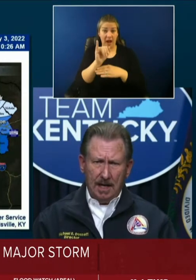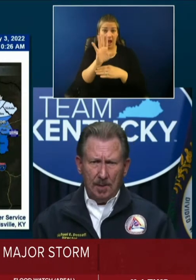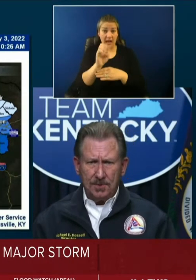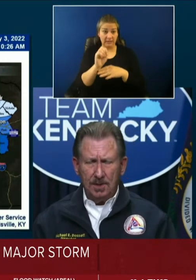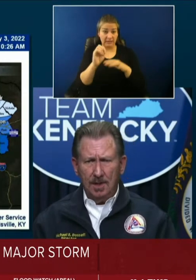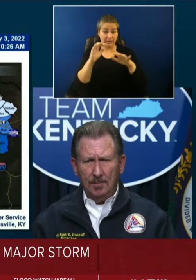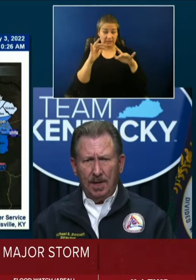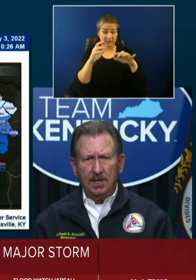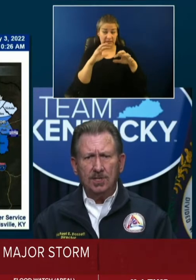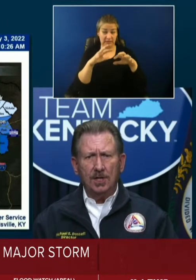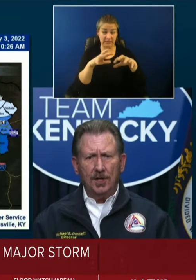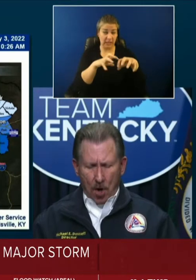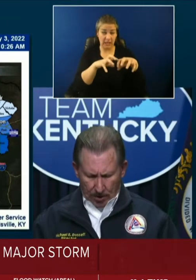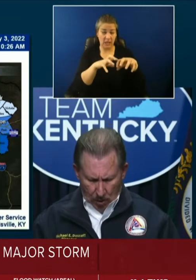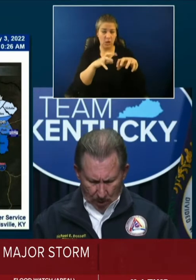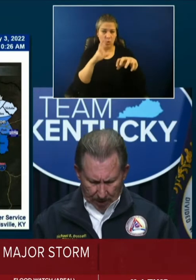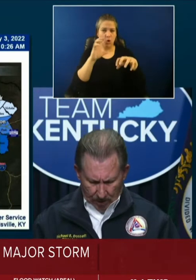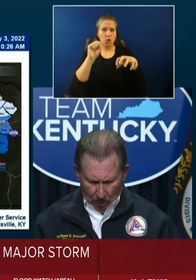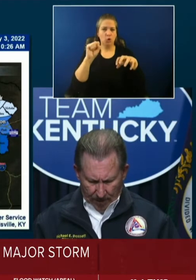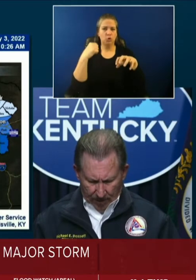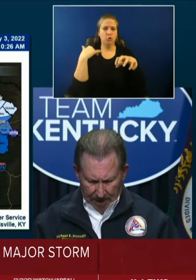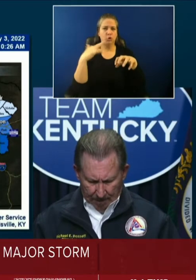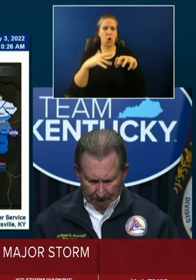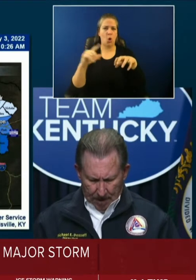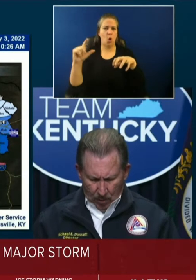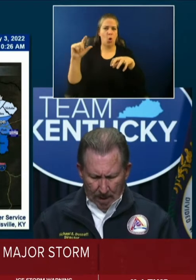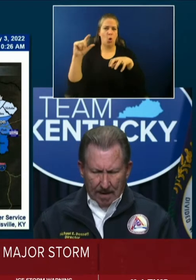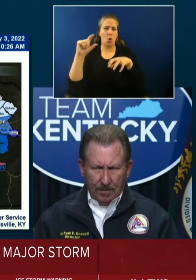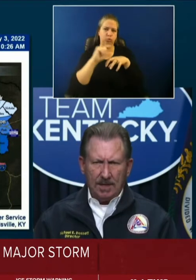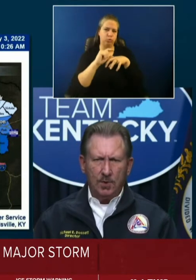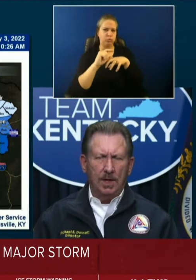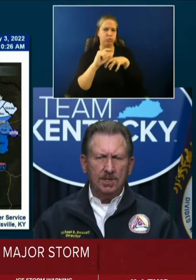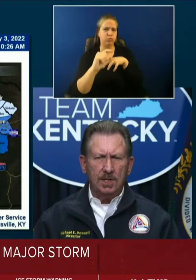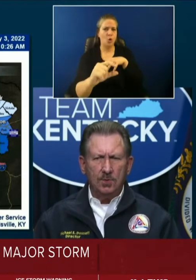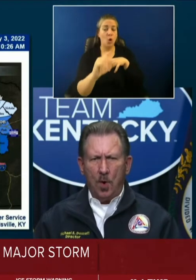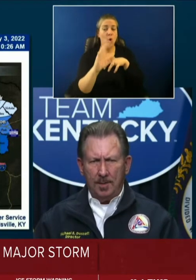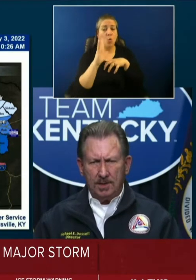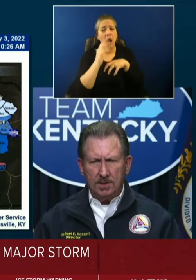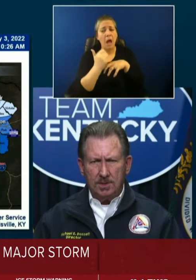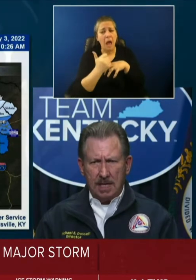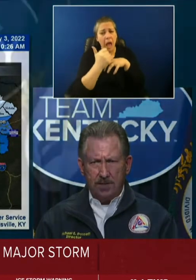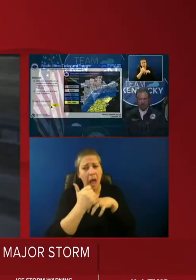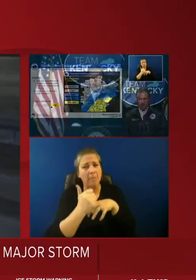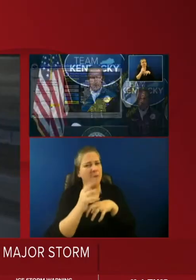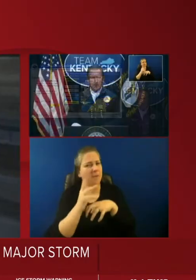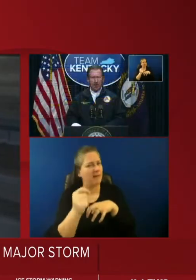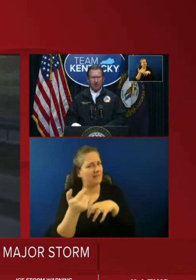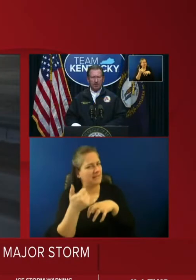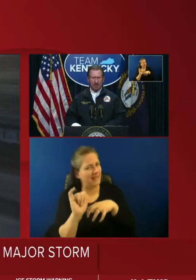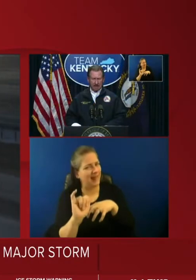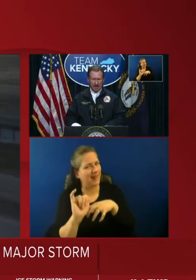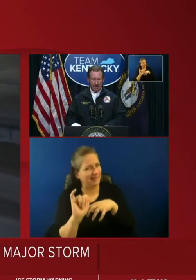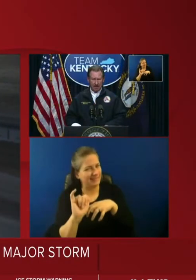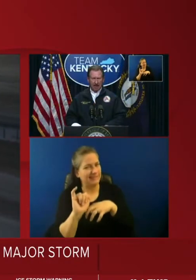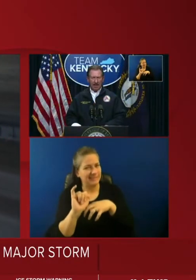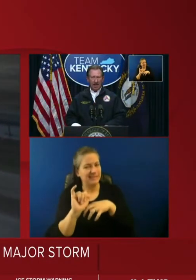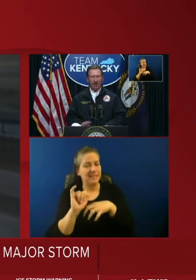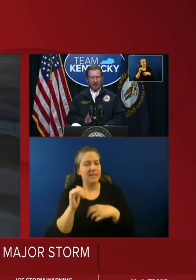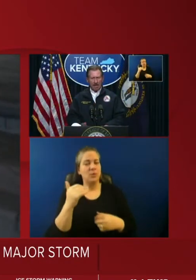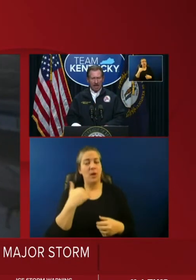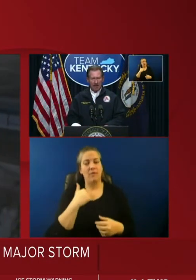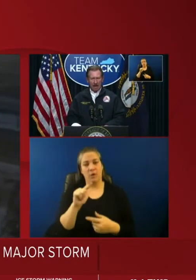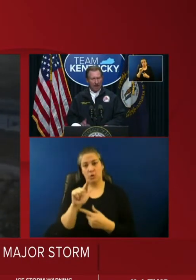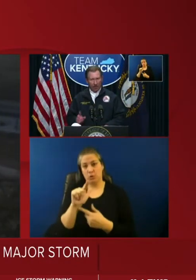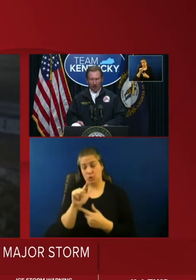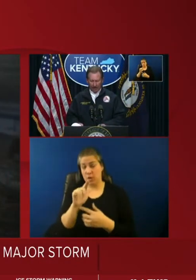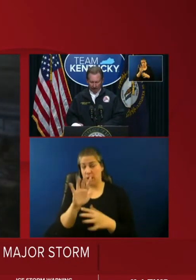some ways that helps, but it's still an ongoing weather event. We have about 26 warming stations across the state that